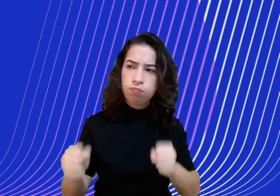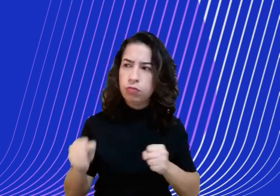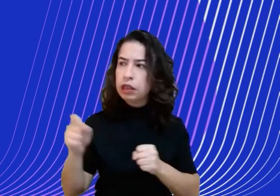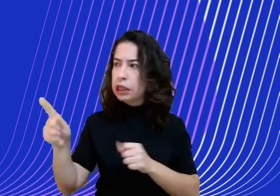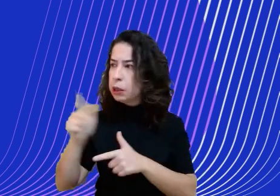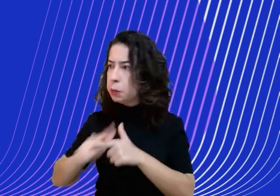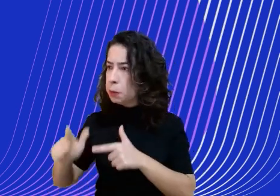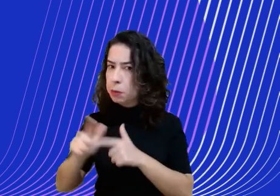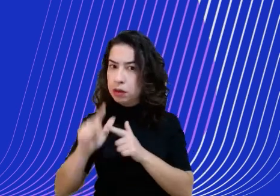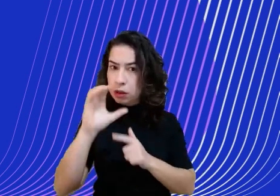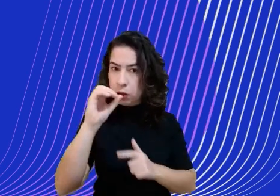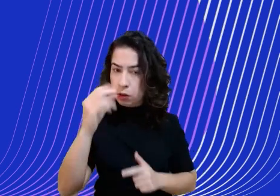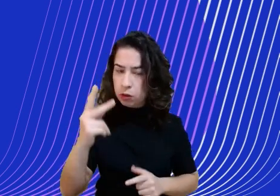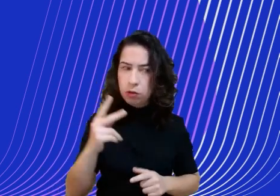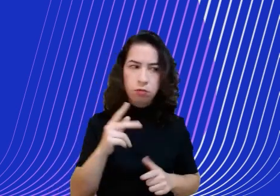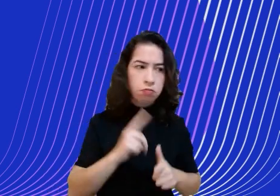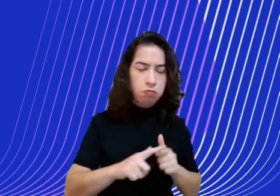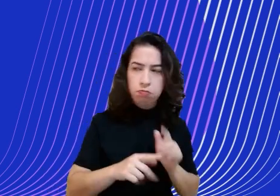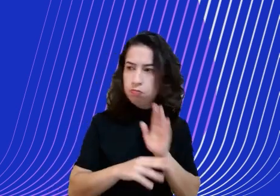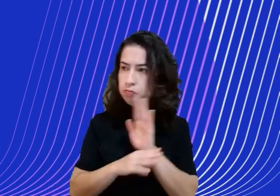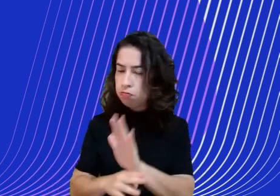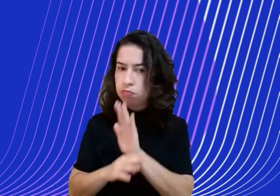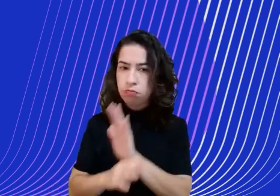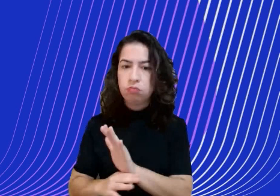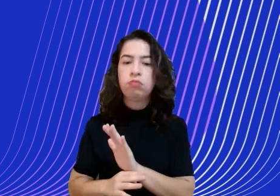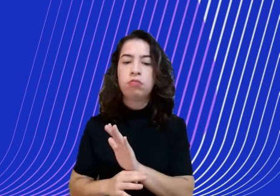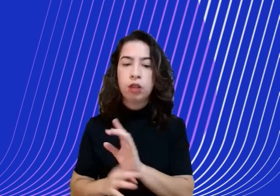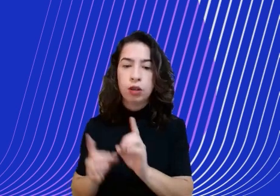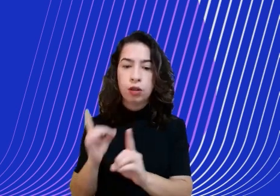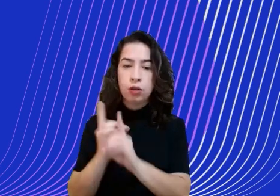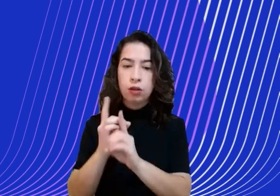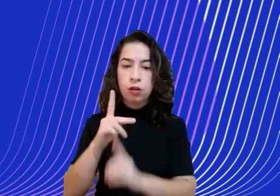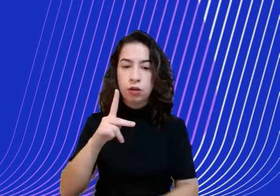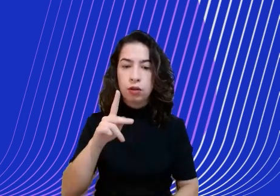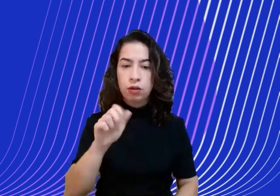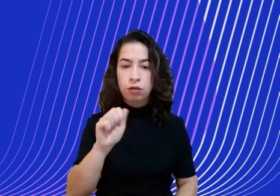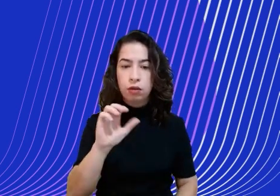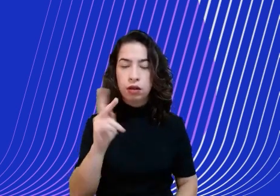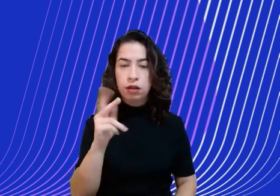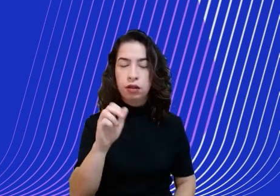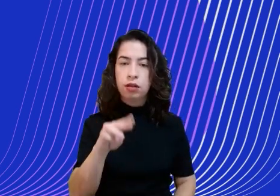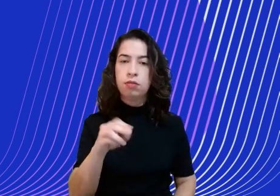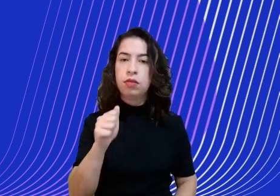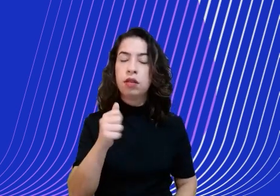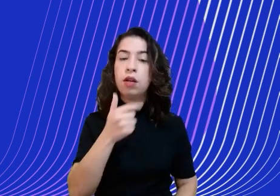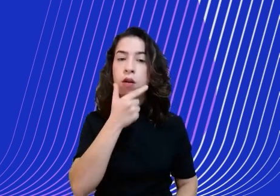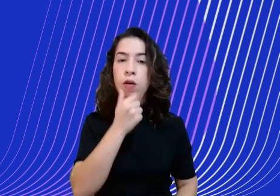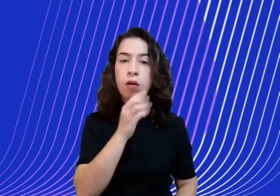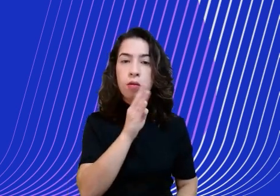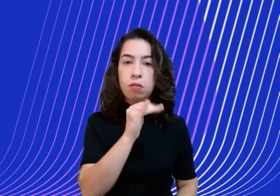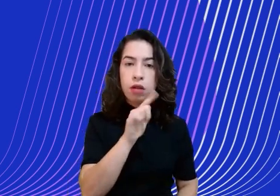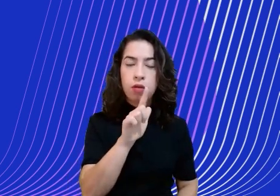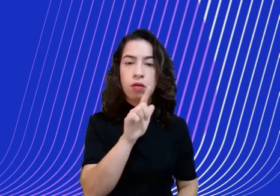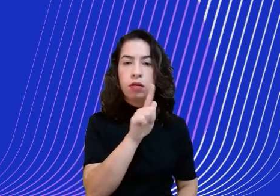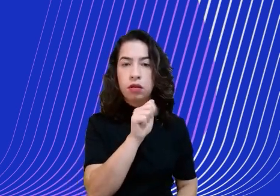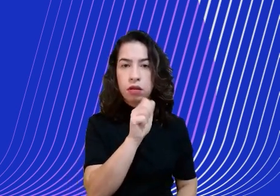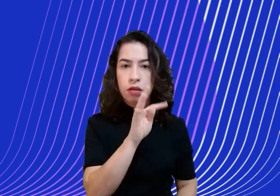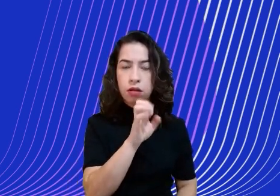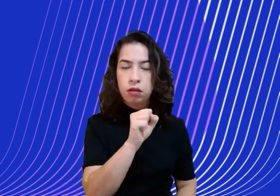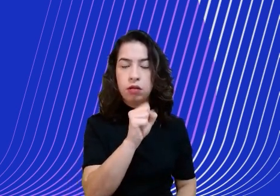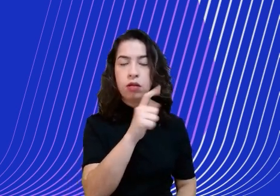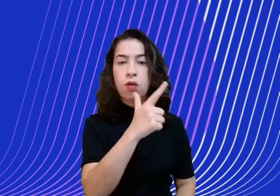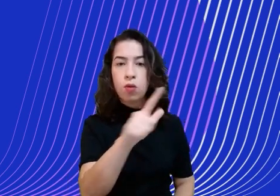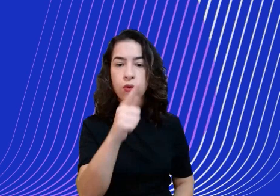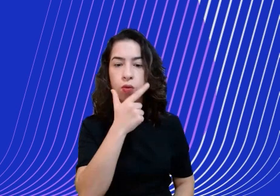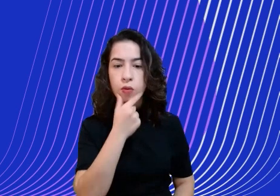an active work for this carbon issue, and it's an investment, it's called Pachama, it's with Bill Gates and